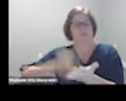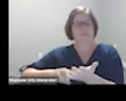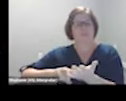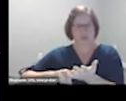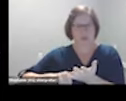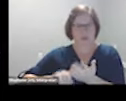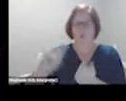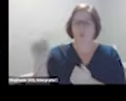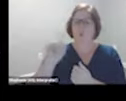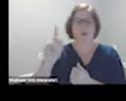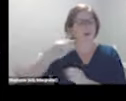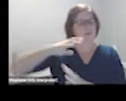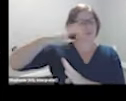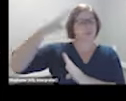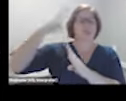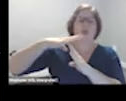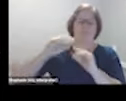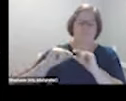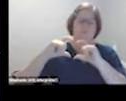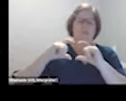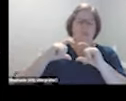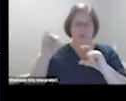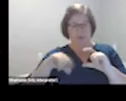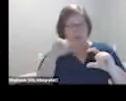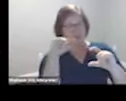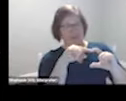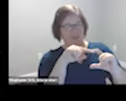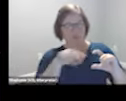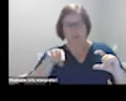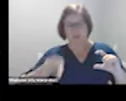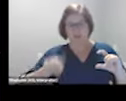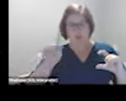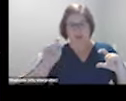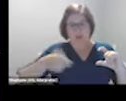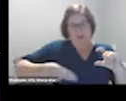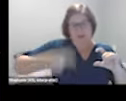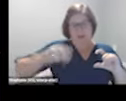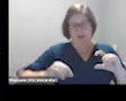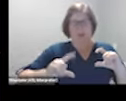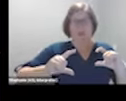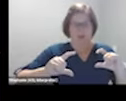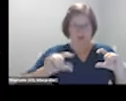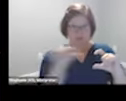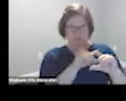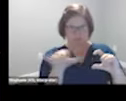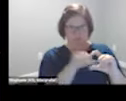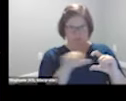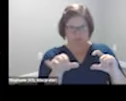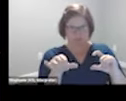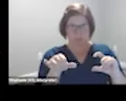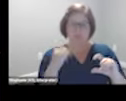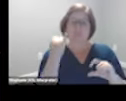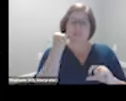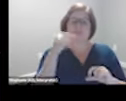point of the tactile features. So that raised edge will always be as high as the highest point. If you bridge your hand from that edge to the tactile